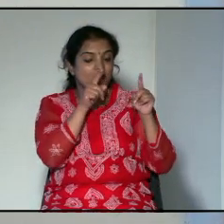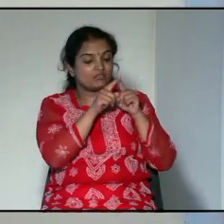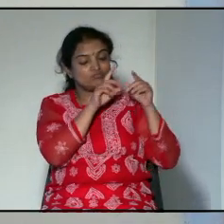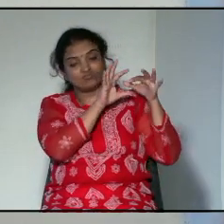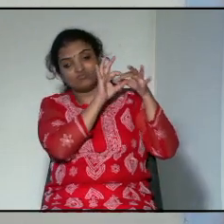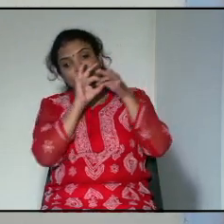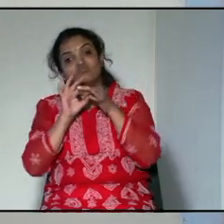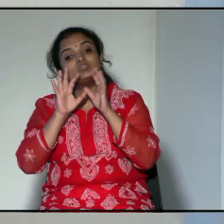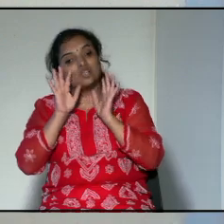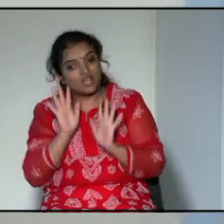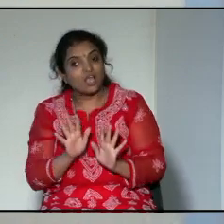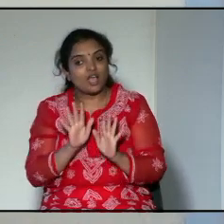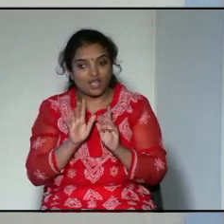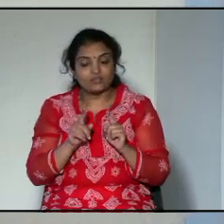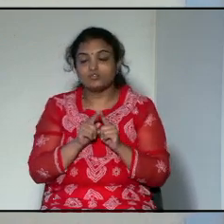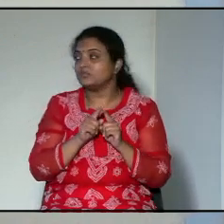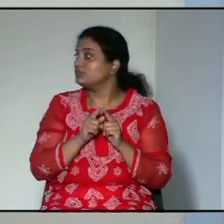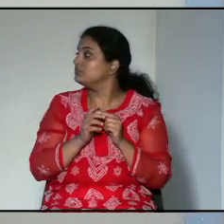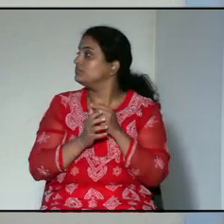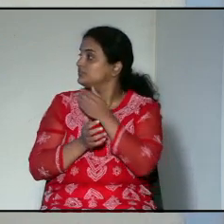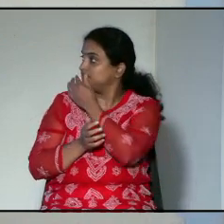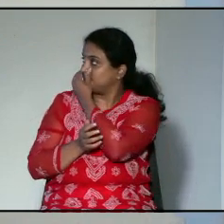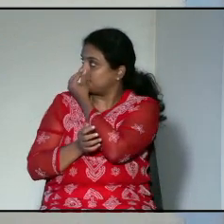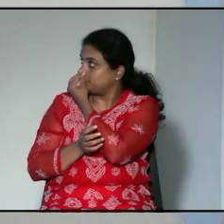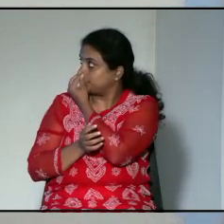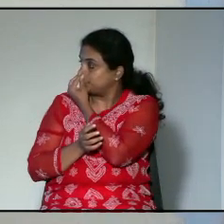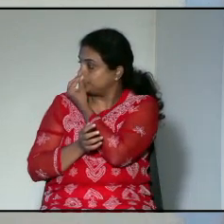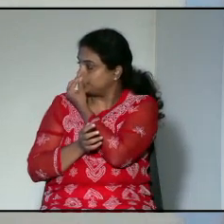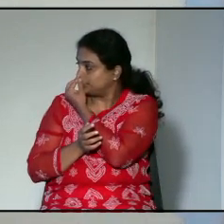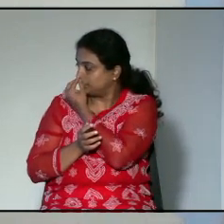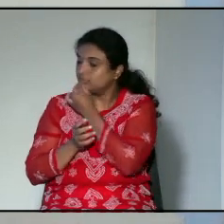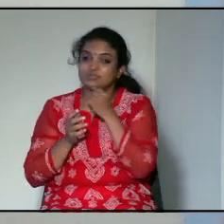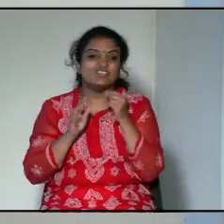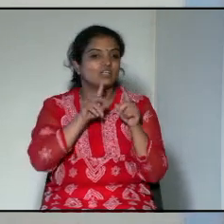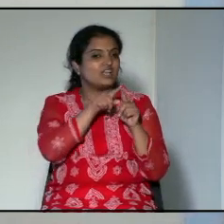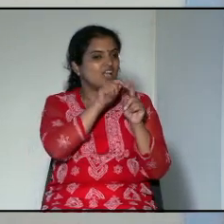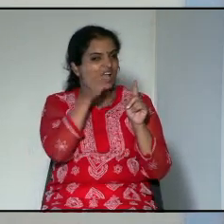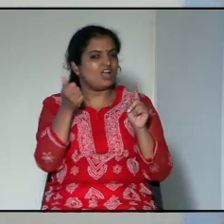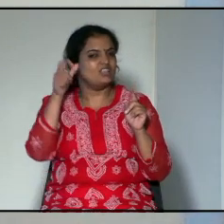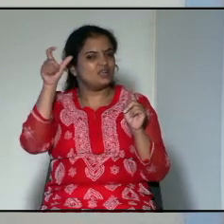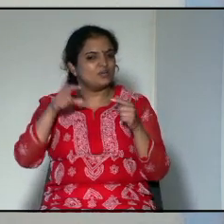She receives it in 68 and Jayadev Baghel receives it in 77.